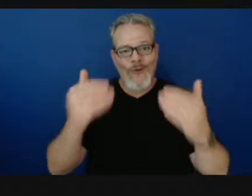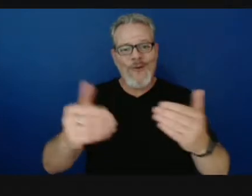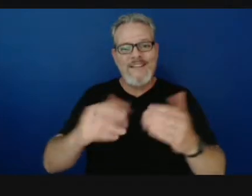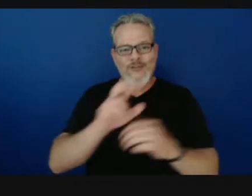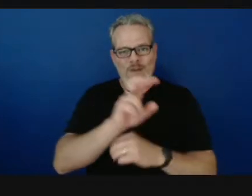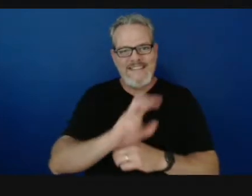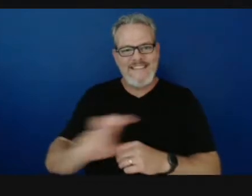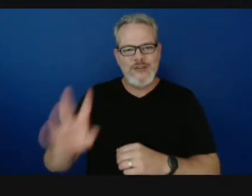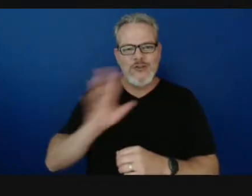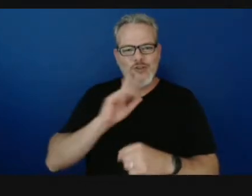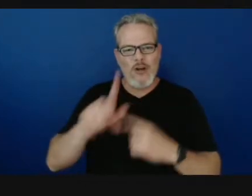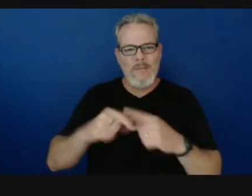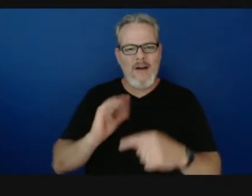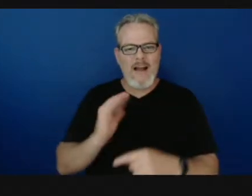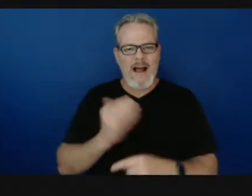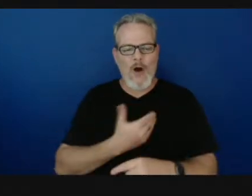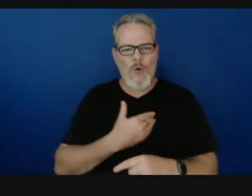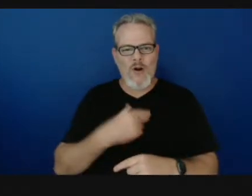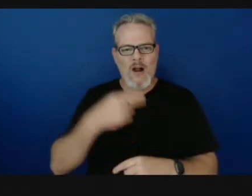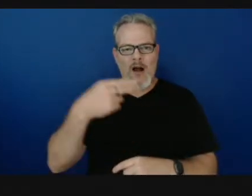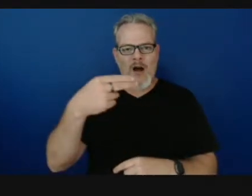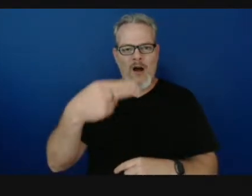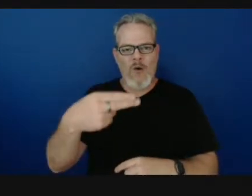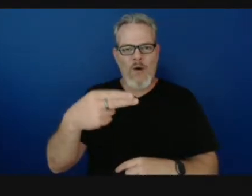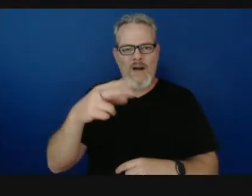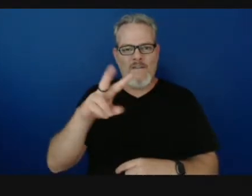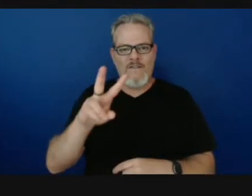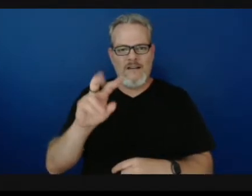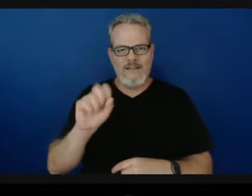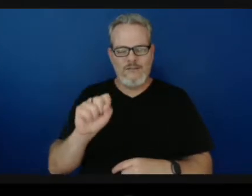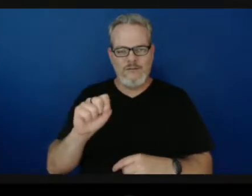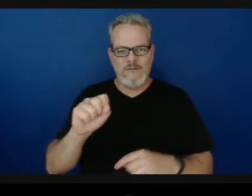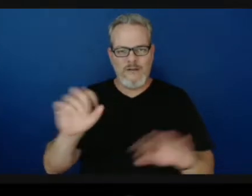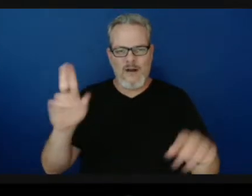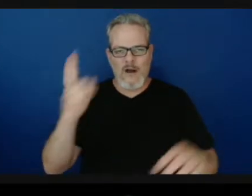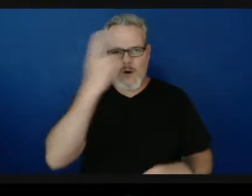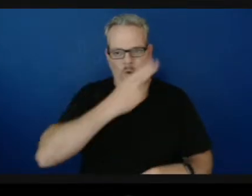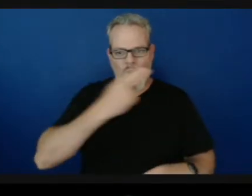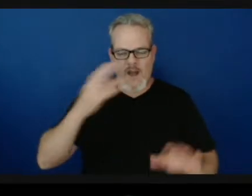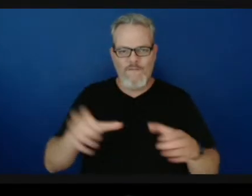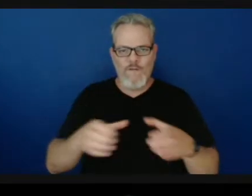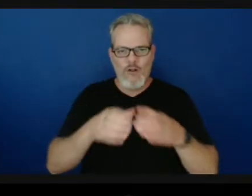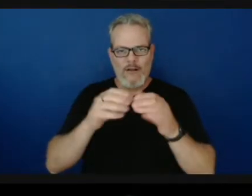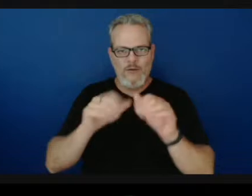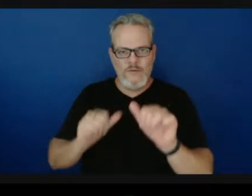summary. So let me get our screen situated here.